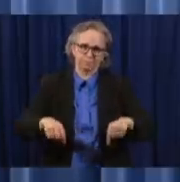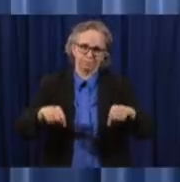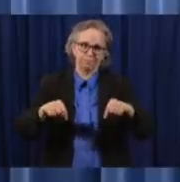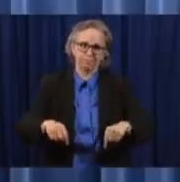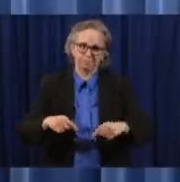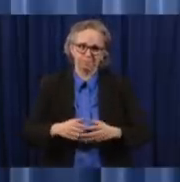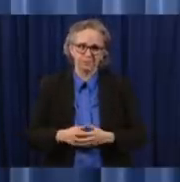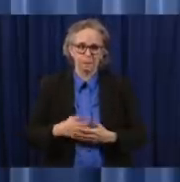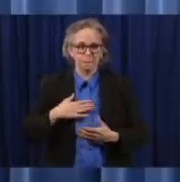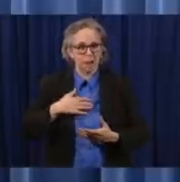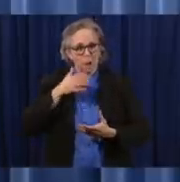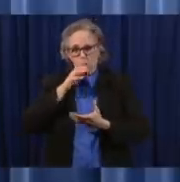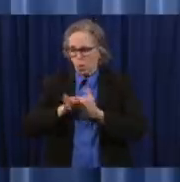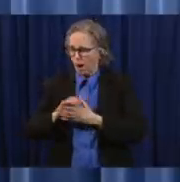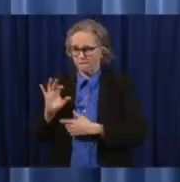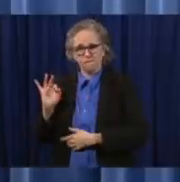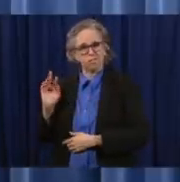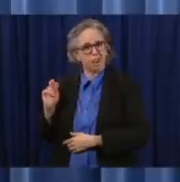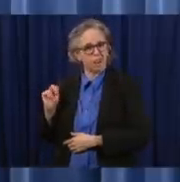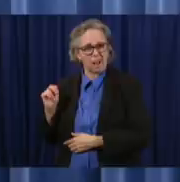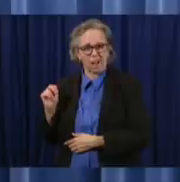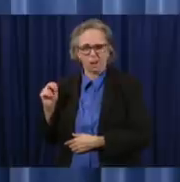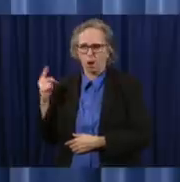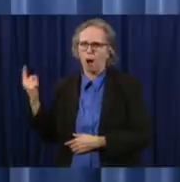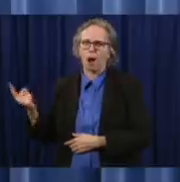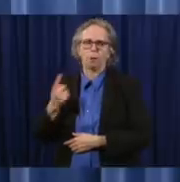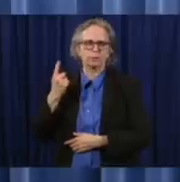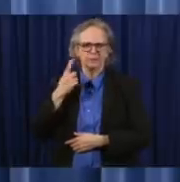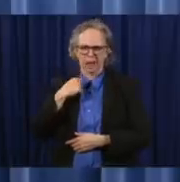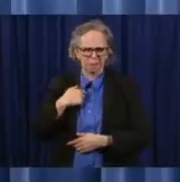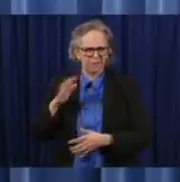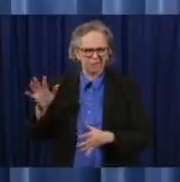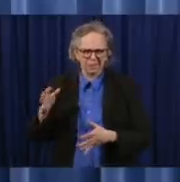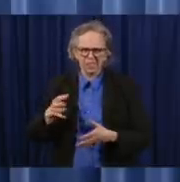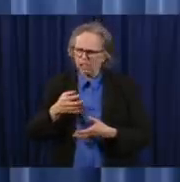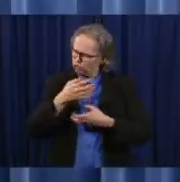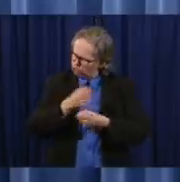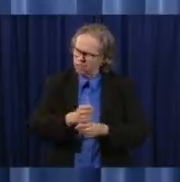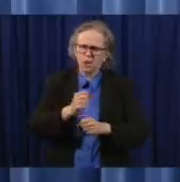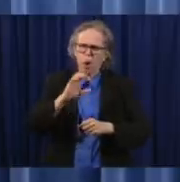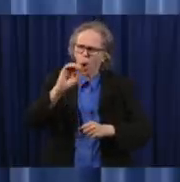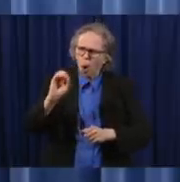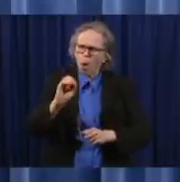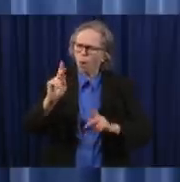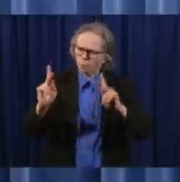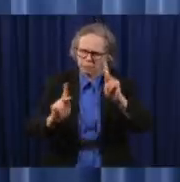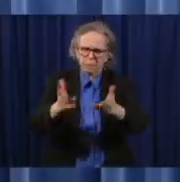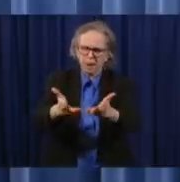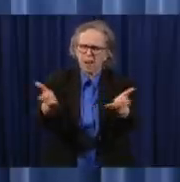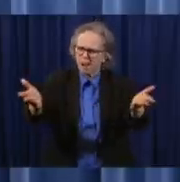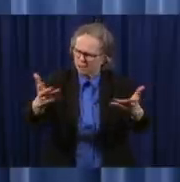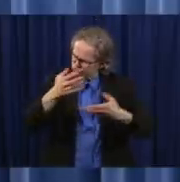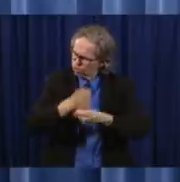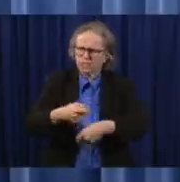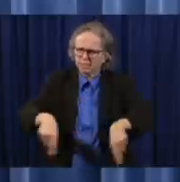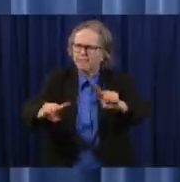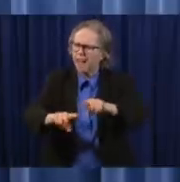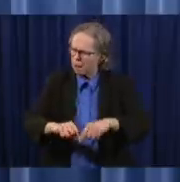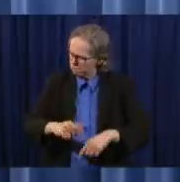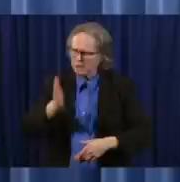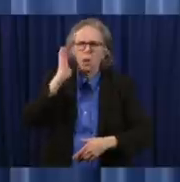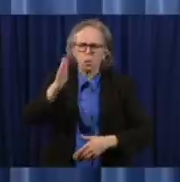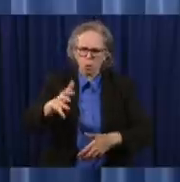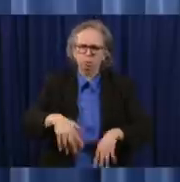wife Fran tells me always to trust Ohioans, and we certainly have done this as we